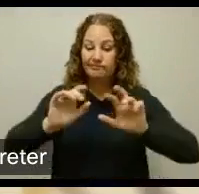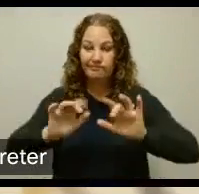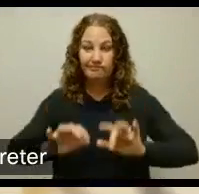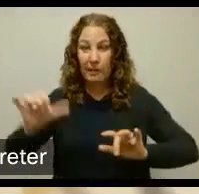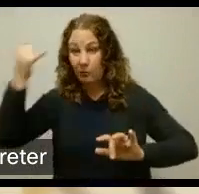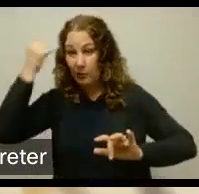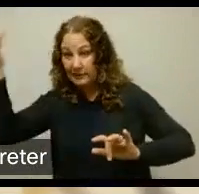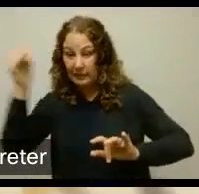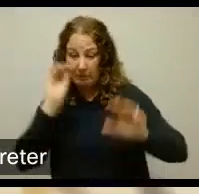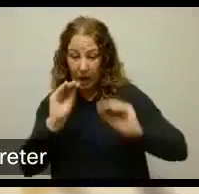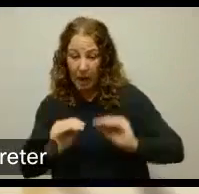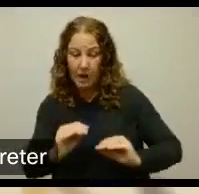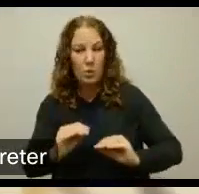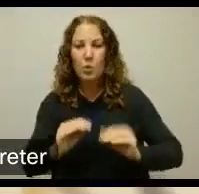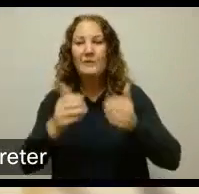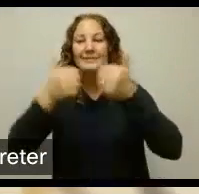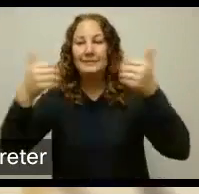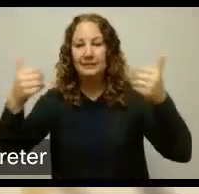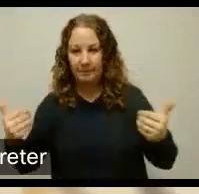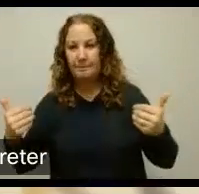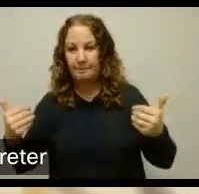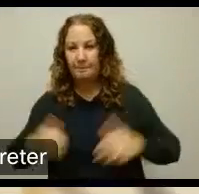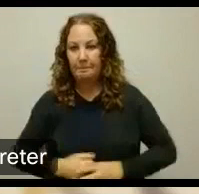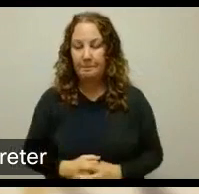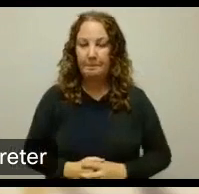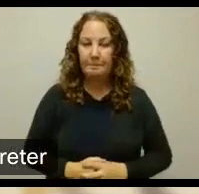ideas, that needs to go in a different piece of writing.